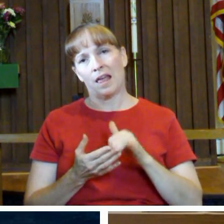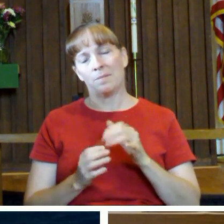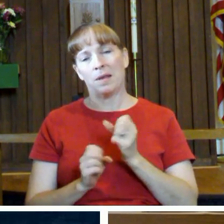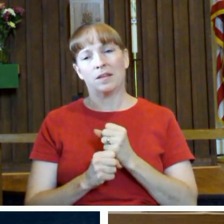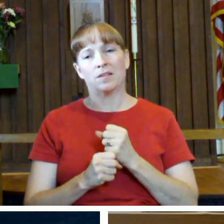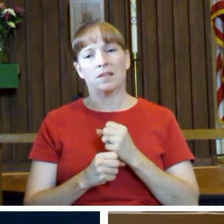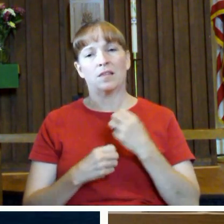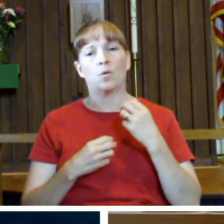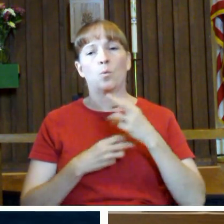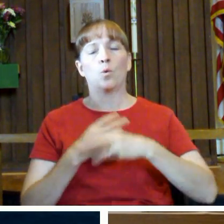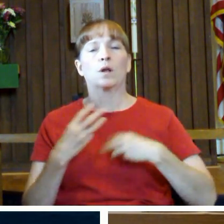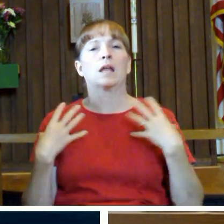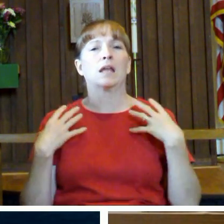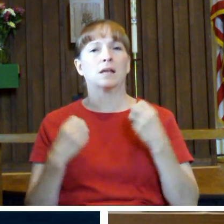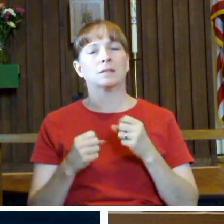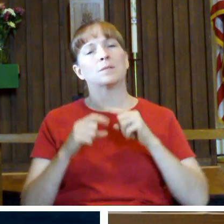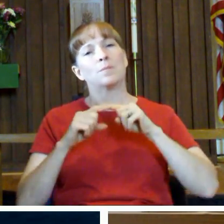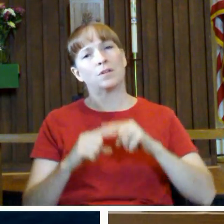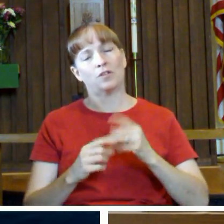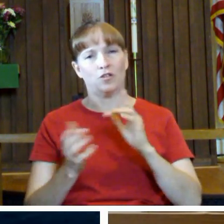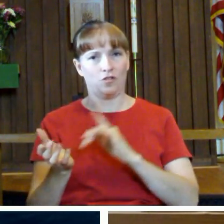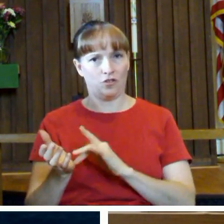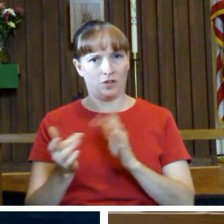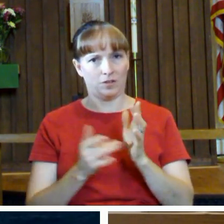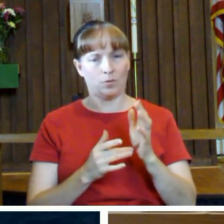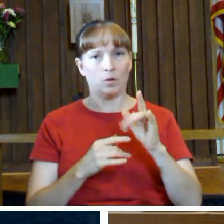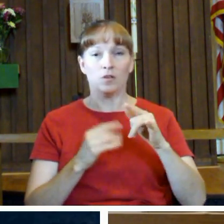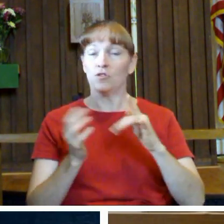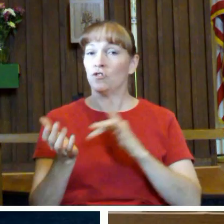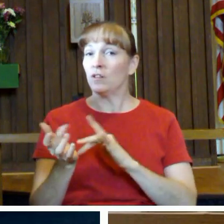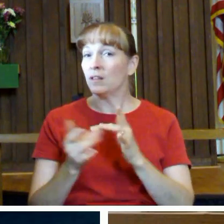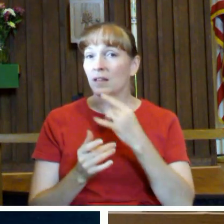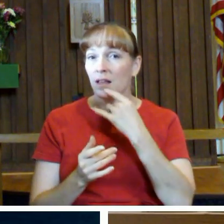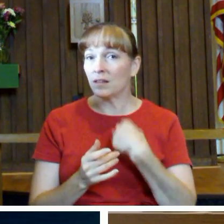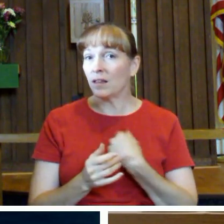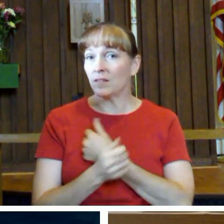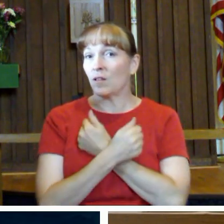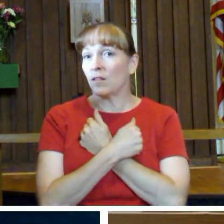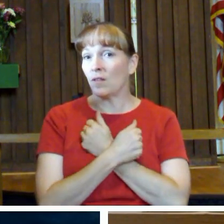on Jesus. When Jesus tells us to love our enemies,